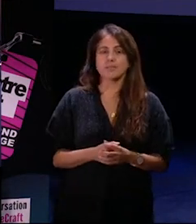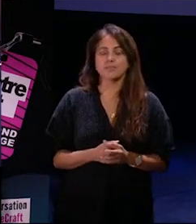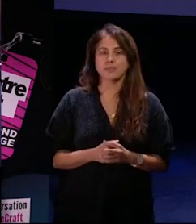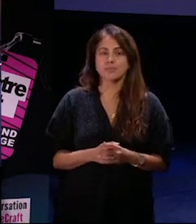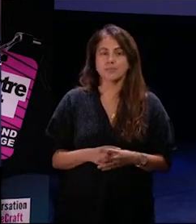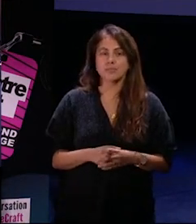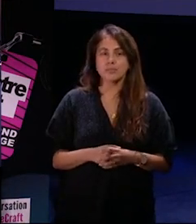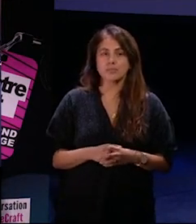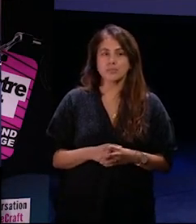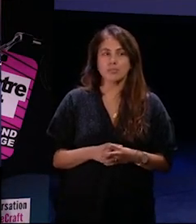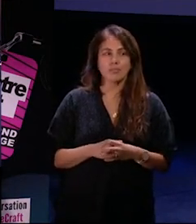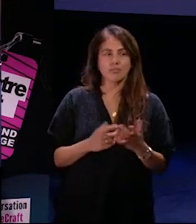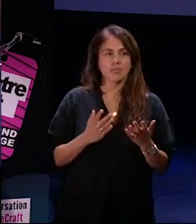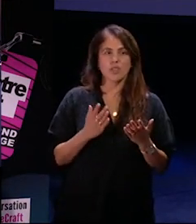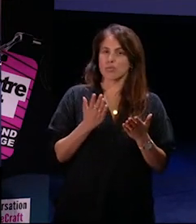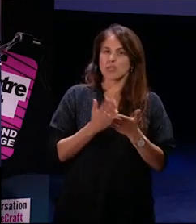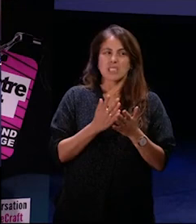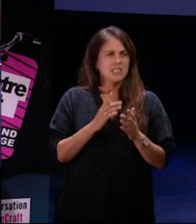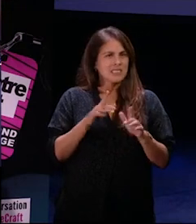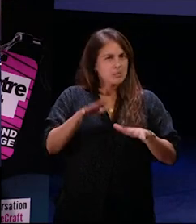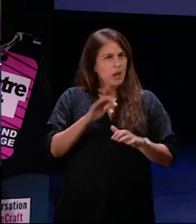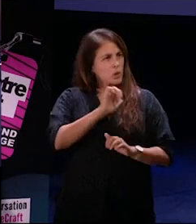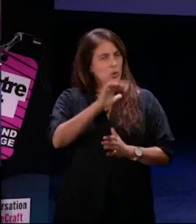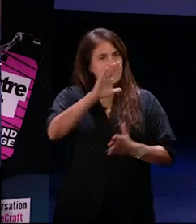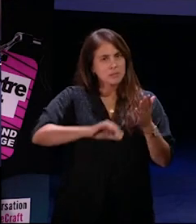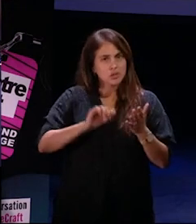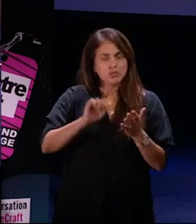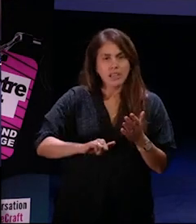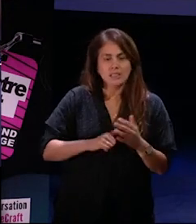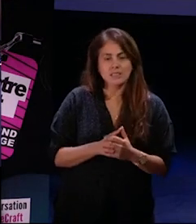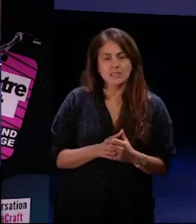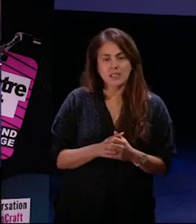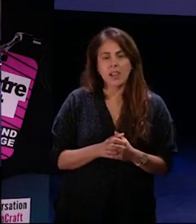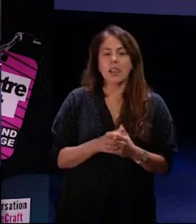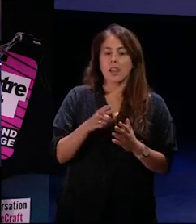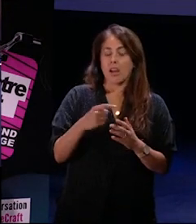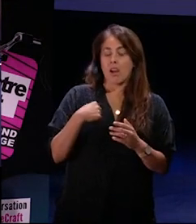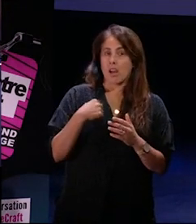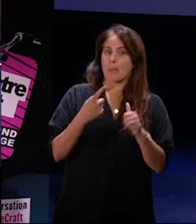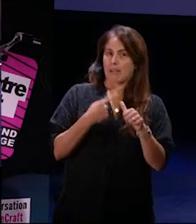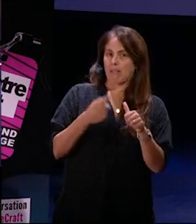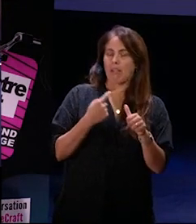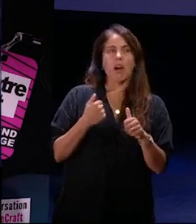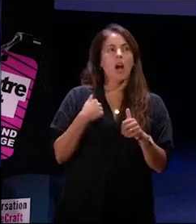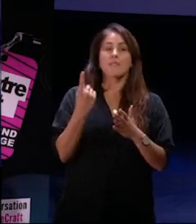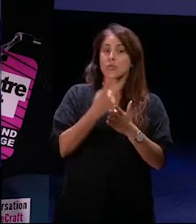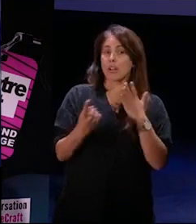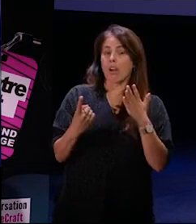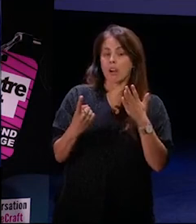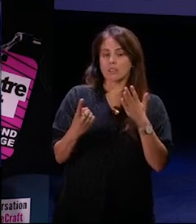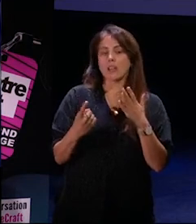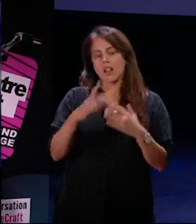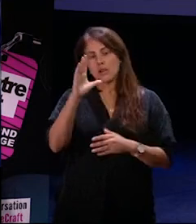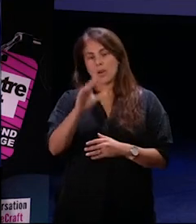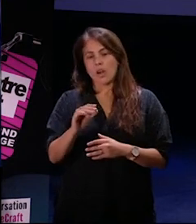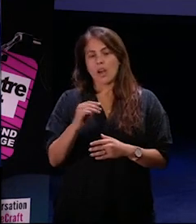I think, which is very much your experience, isn't it? Yeah. I mean, I was freelance for a lot of what I've been doing. I will say